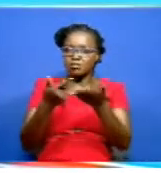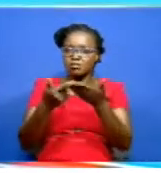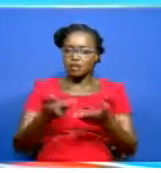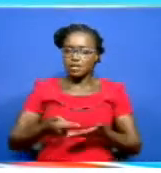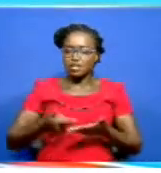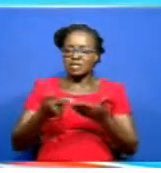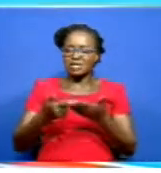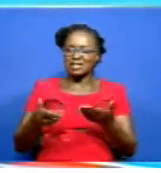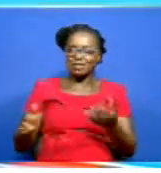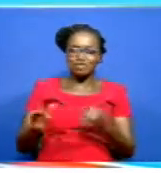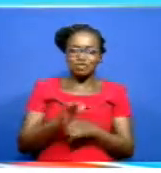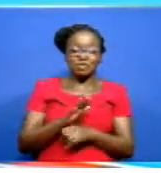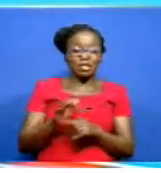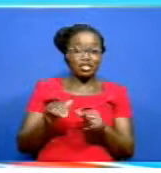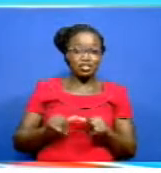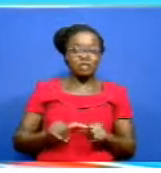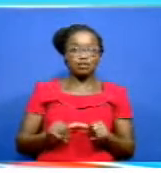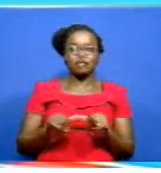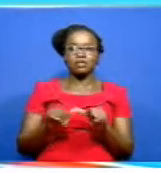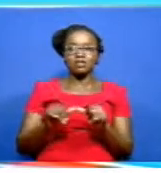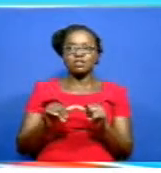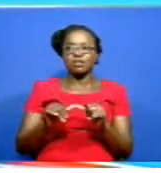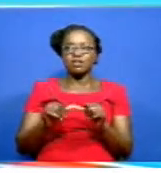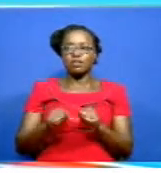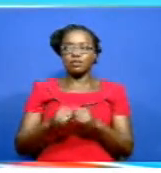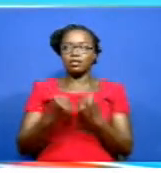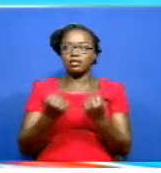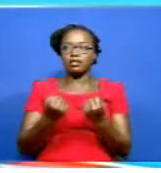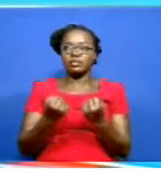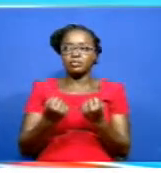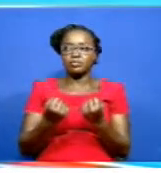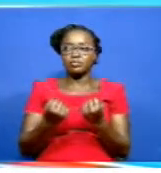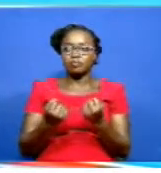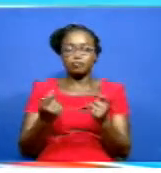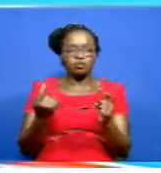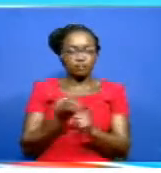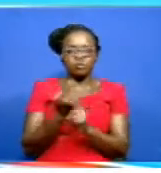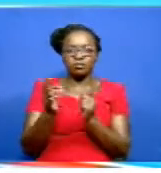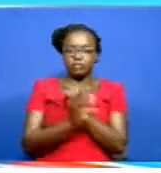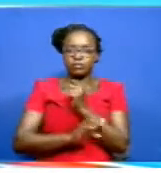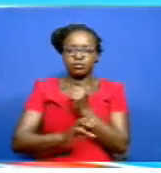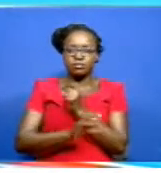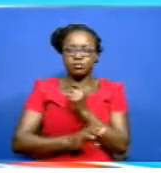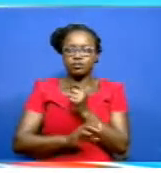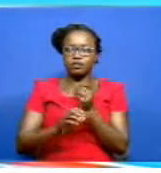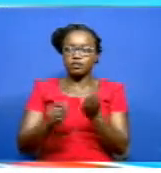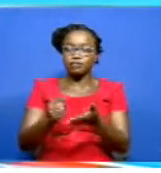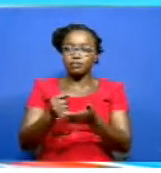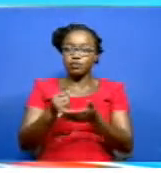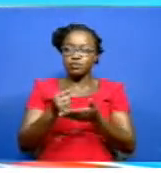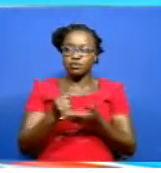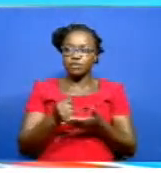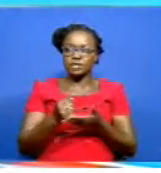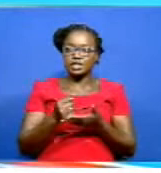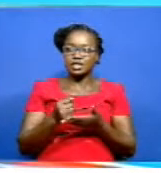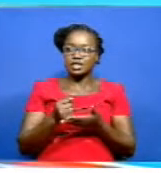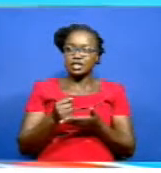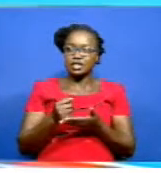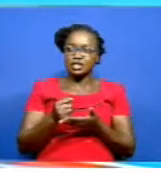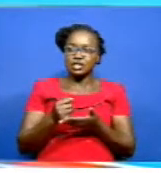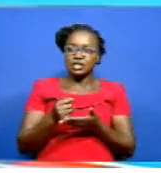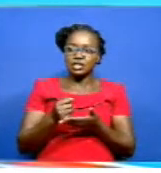as it is continuing to unfold in various countries. And to help us dive into